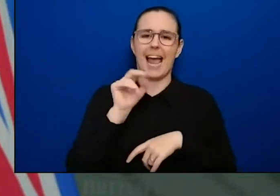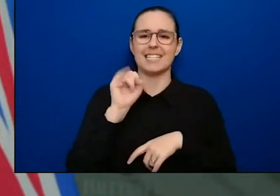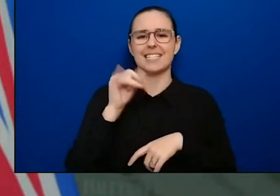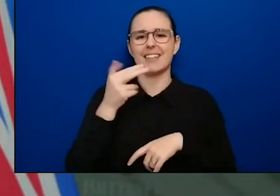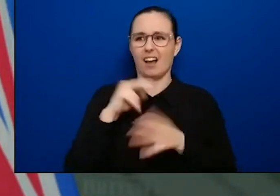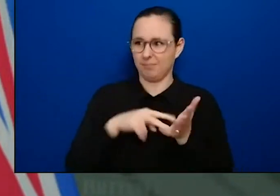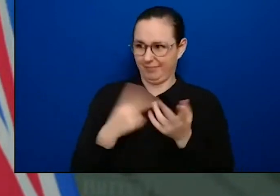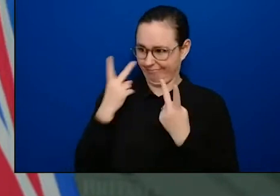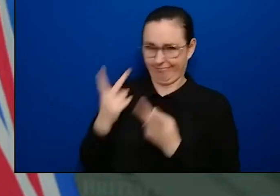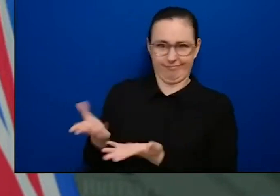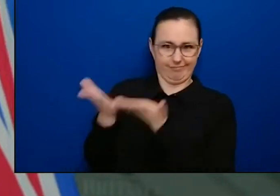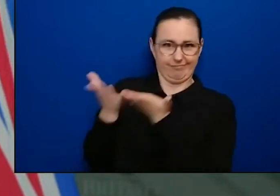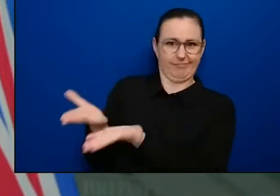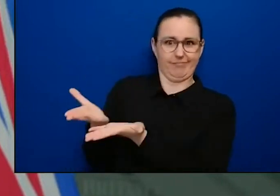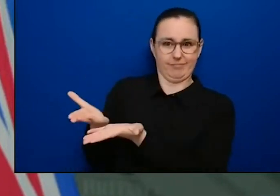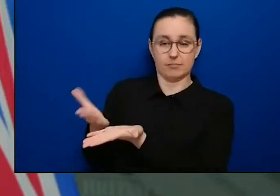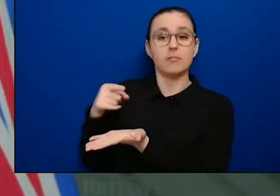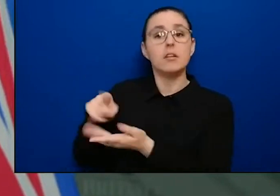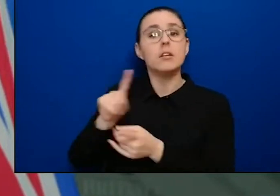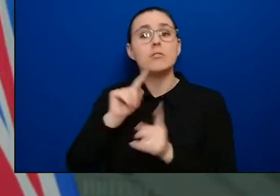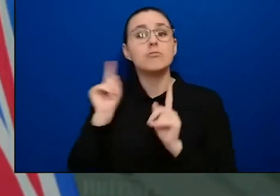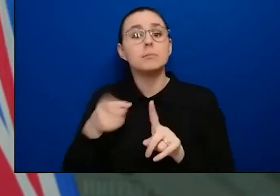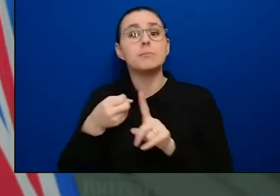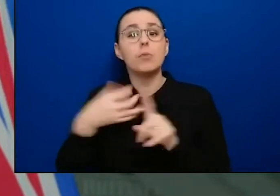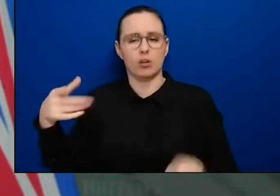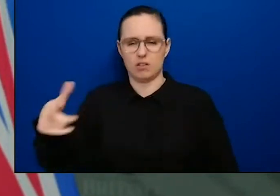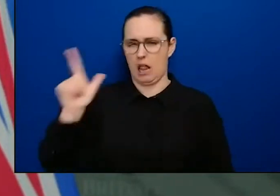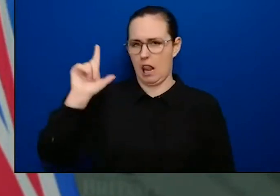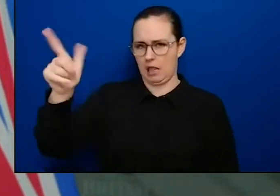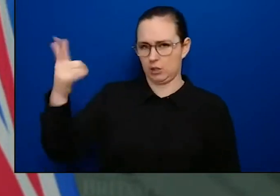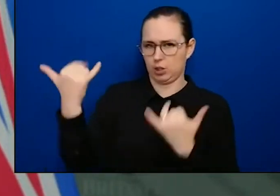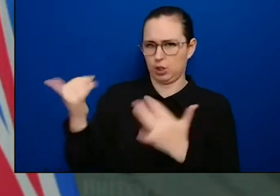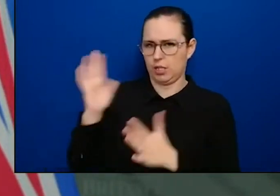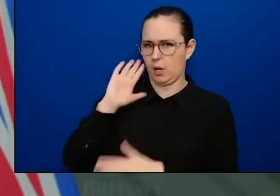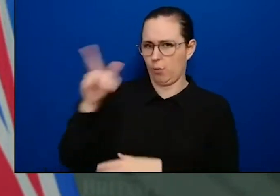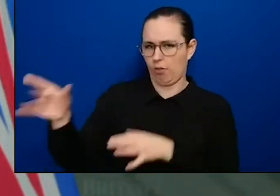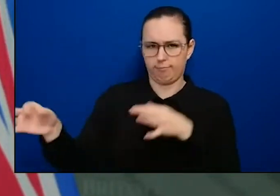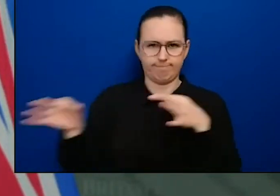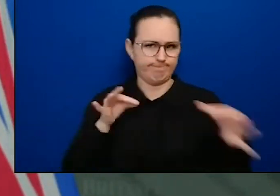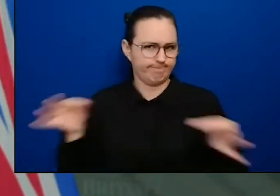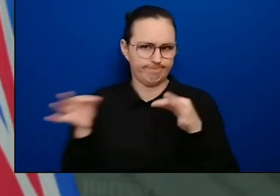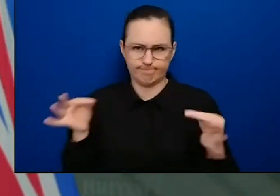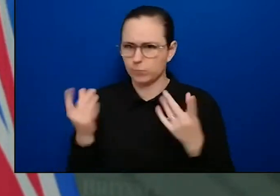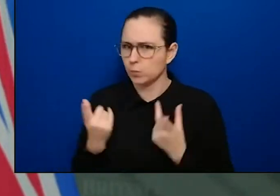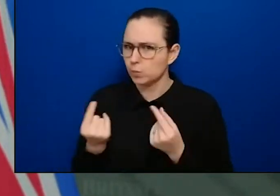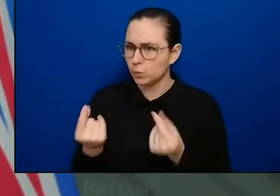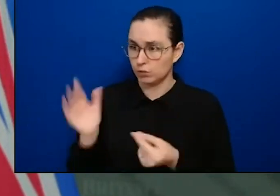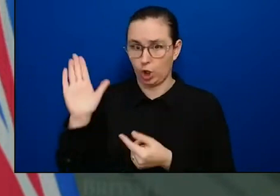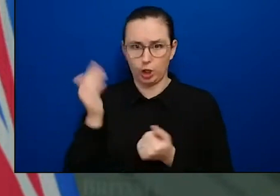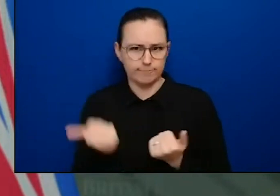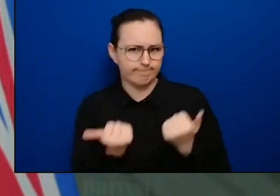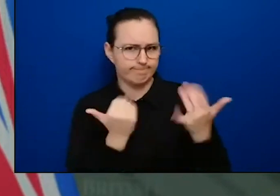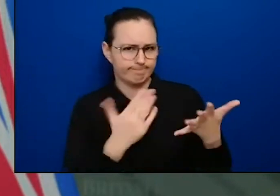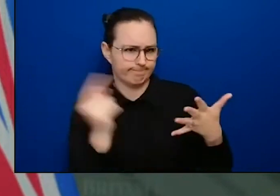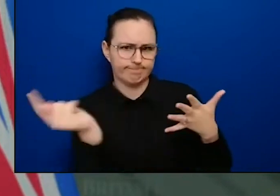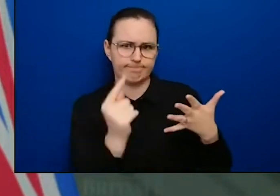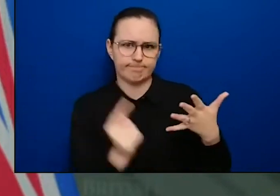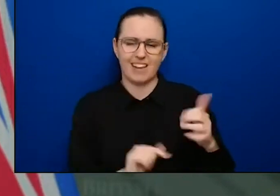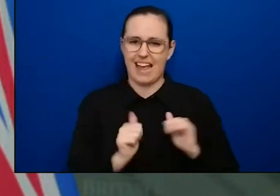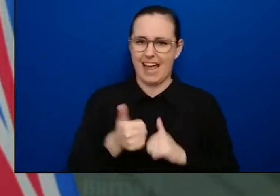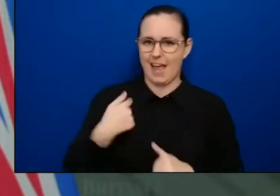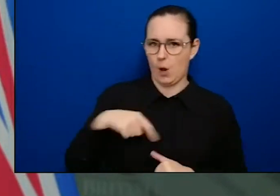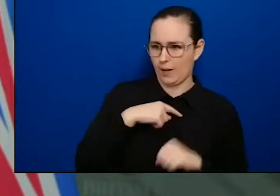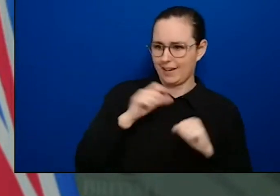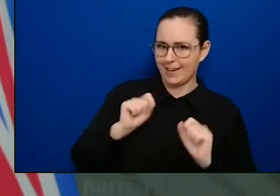be responding to this in more detail later today, including efforts to address the recommendations in her report and to create a culturally